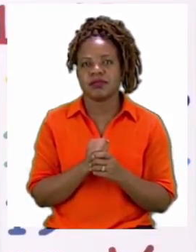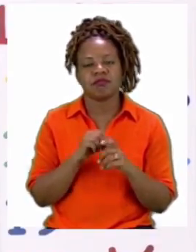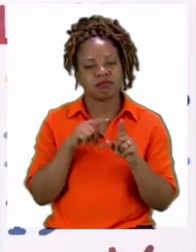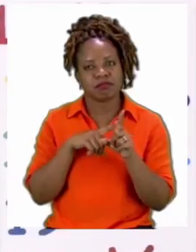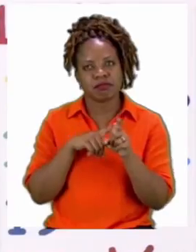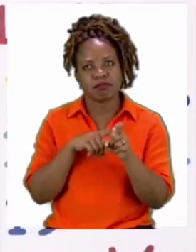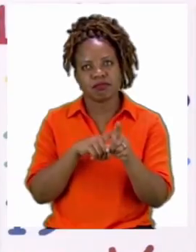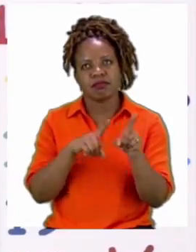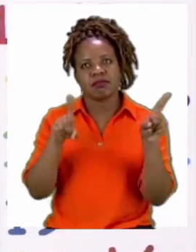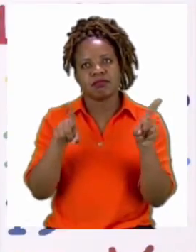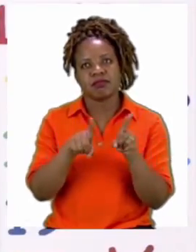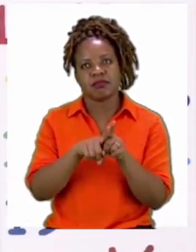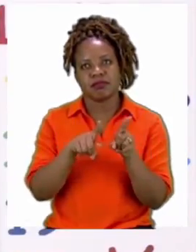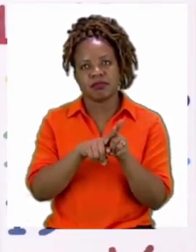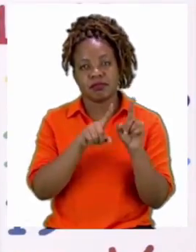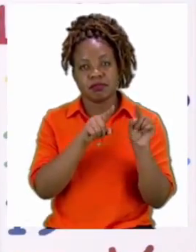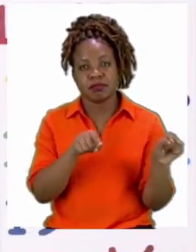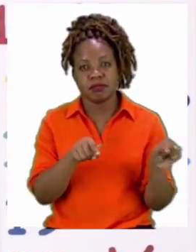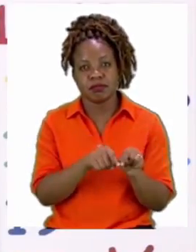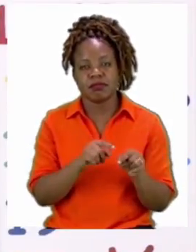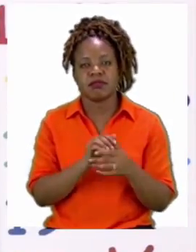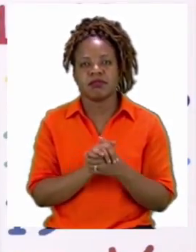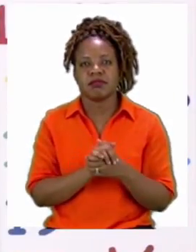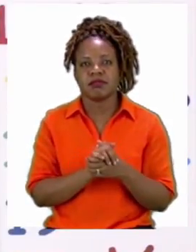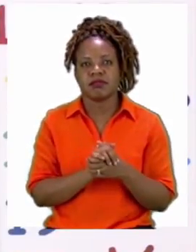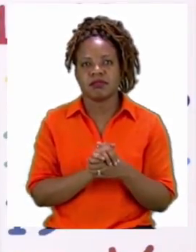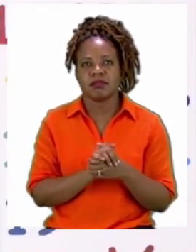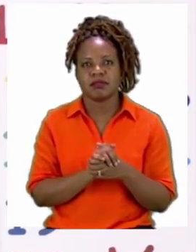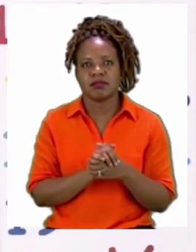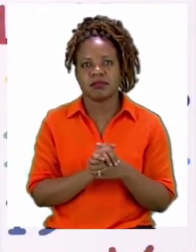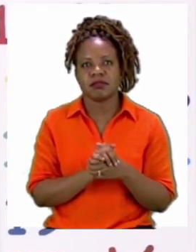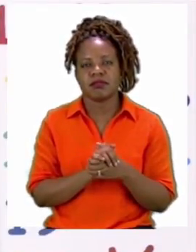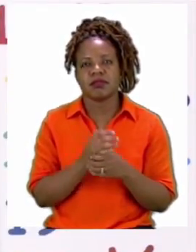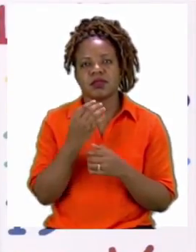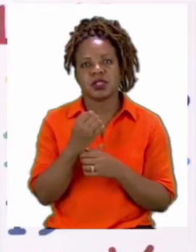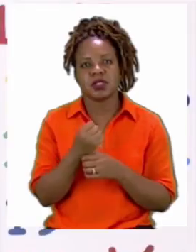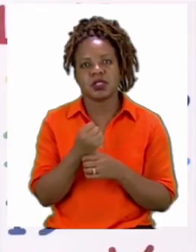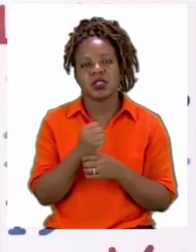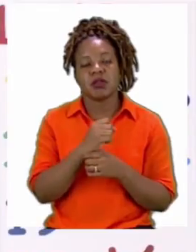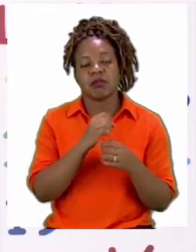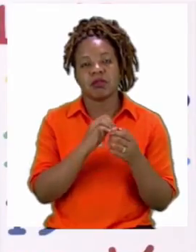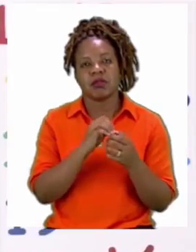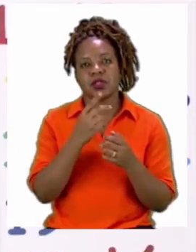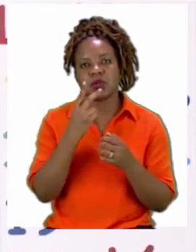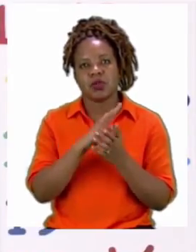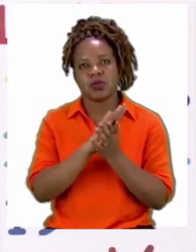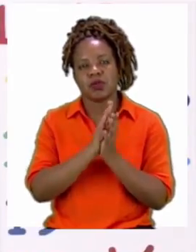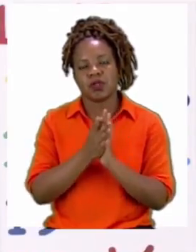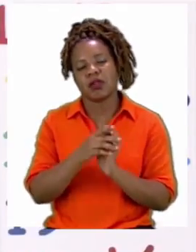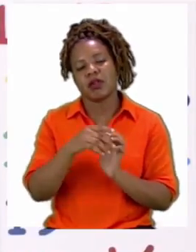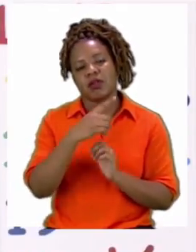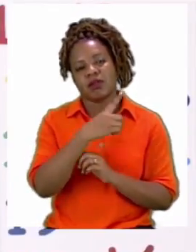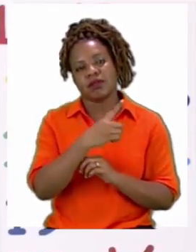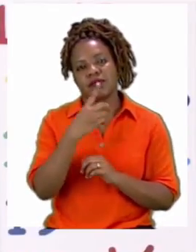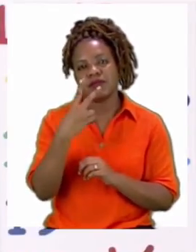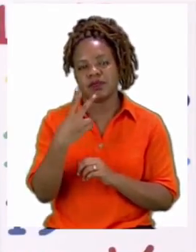our new number, instead of 2, because of the 10 we got, is 12. Now we can